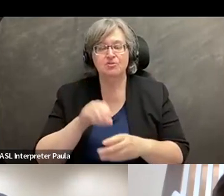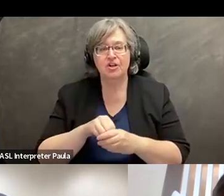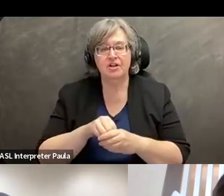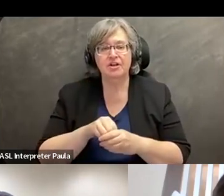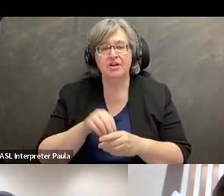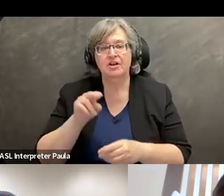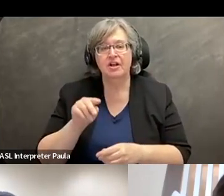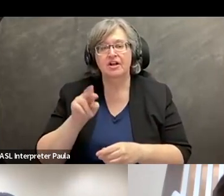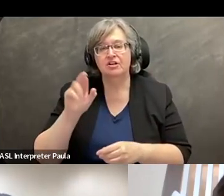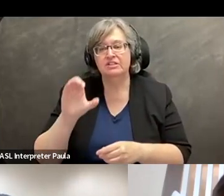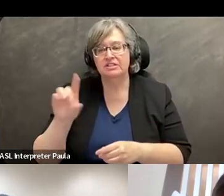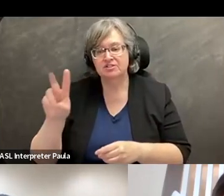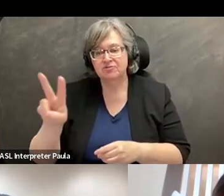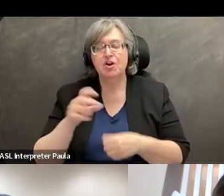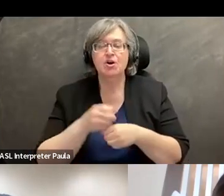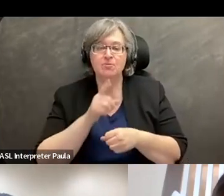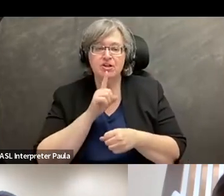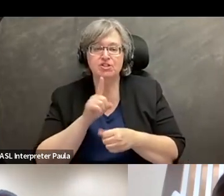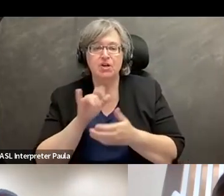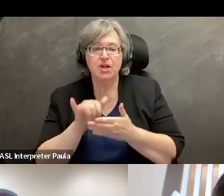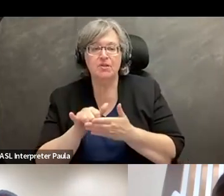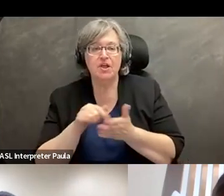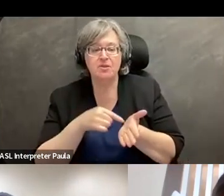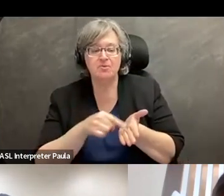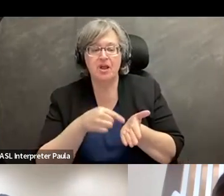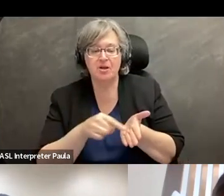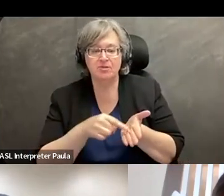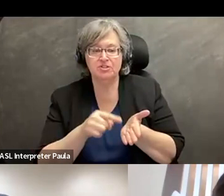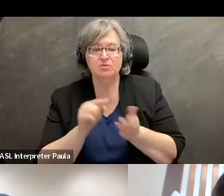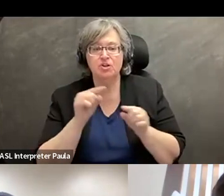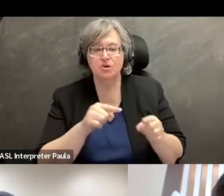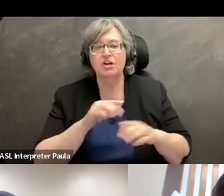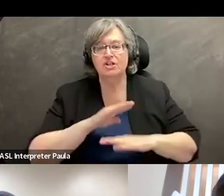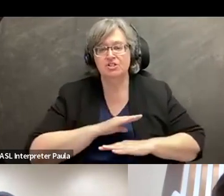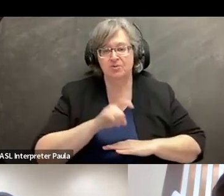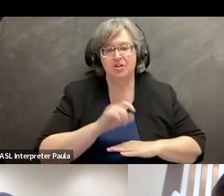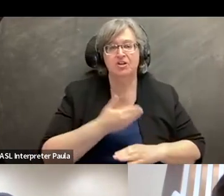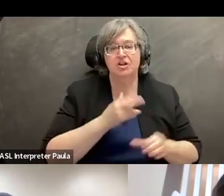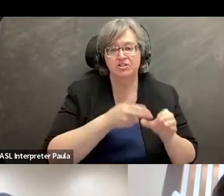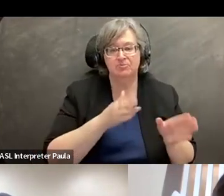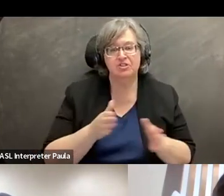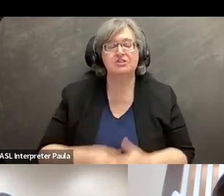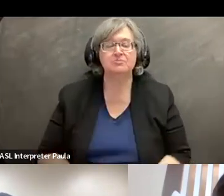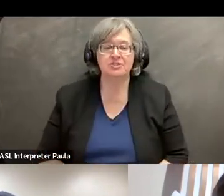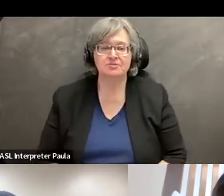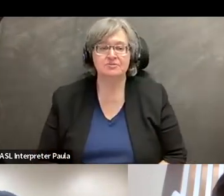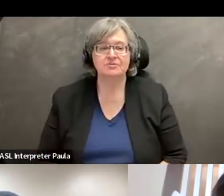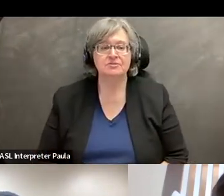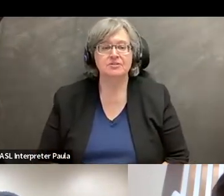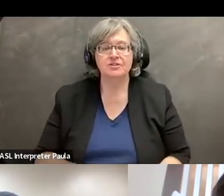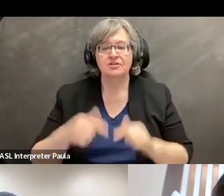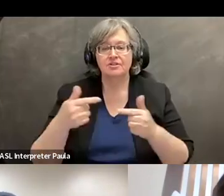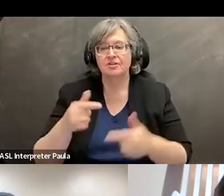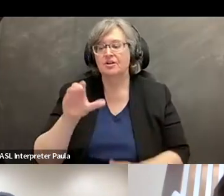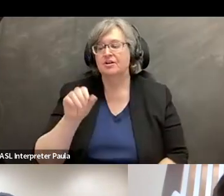and making sure, practically speaking, the payments were going out to meet the needs of our participants. I'll toss it over to